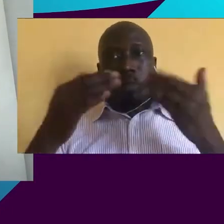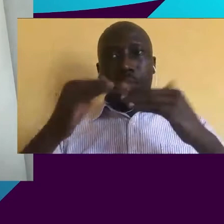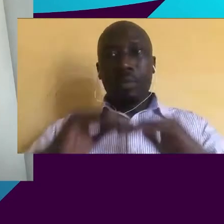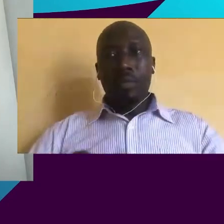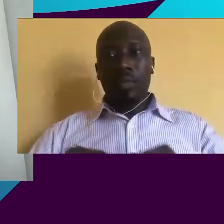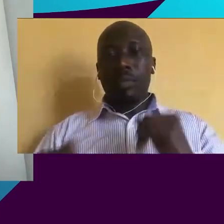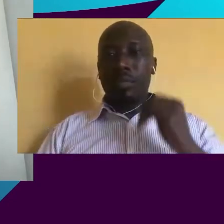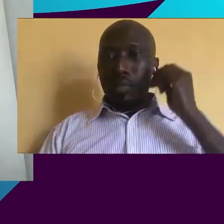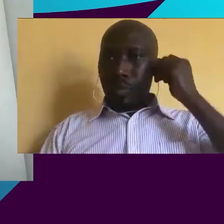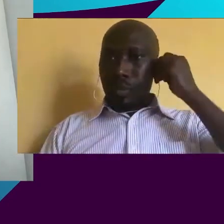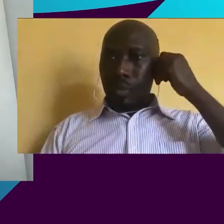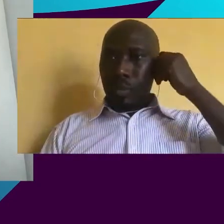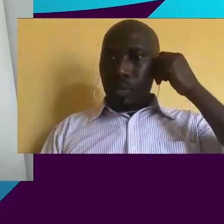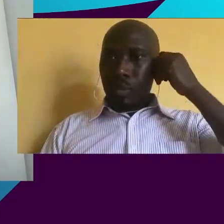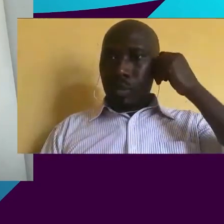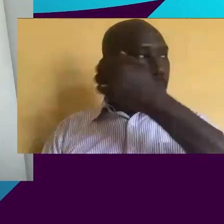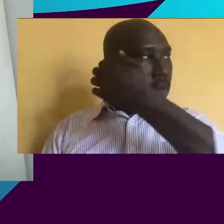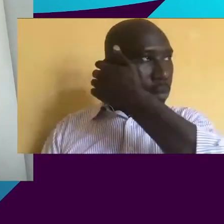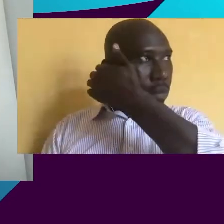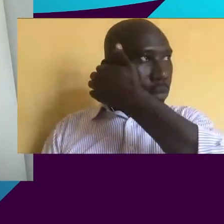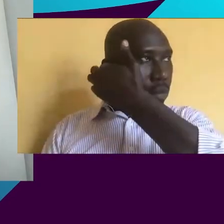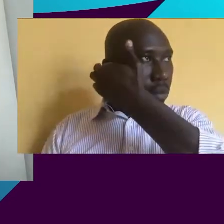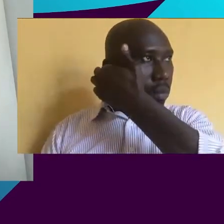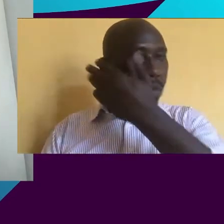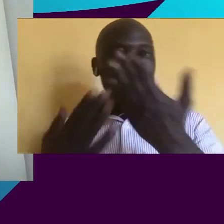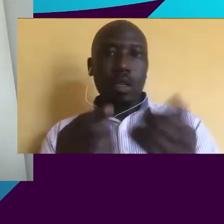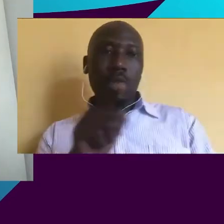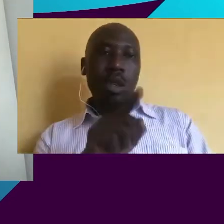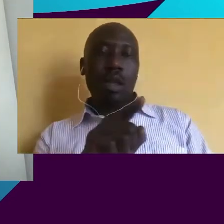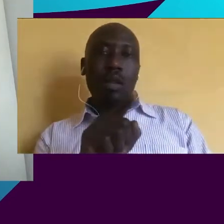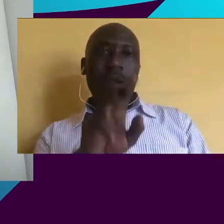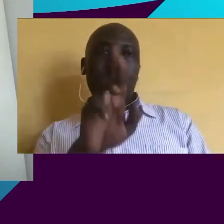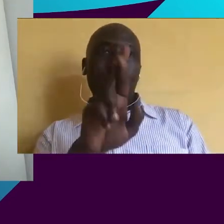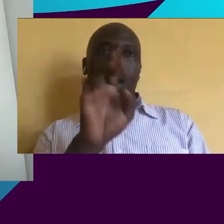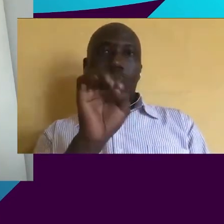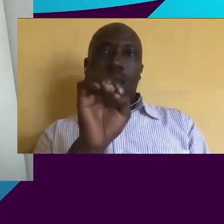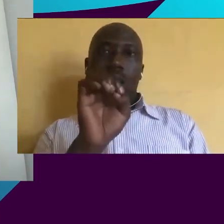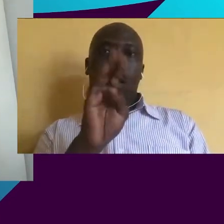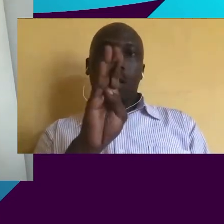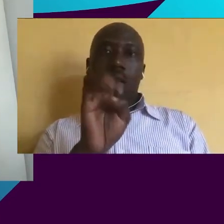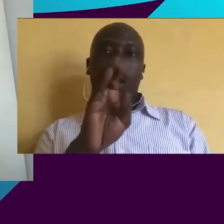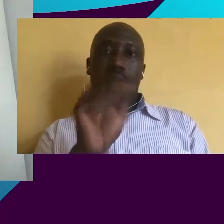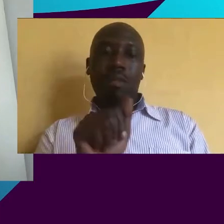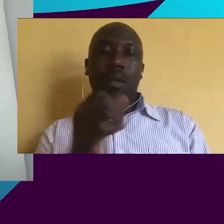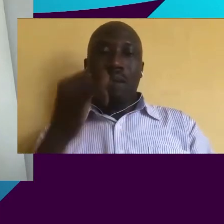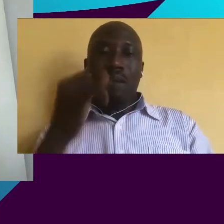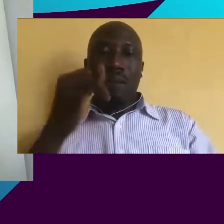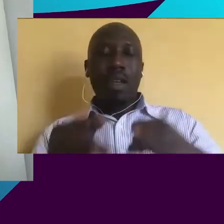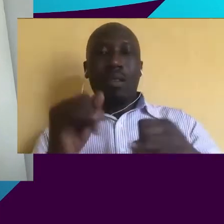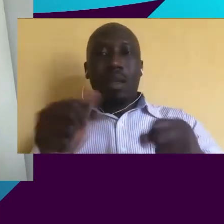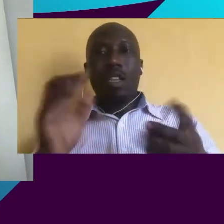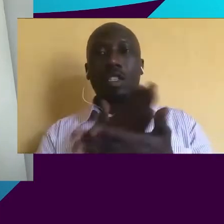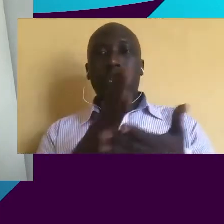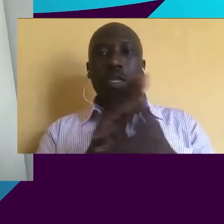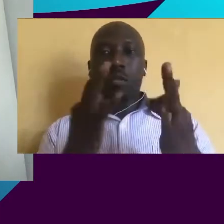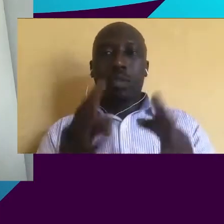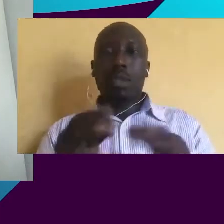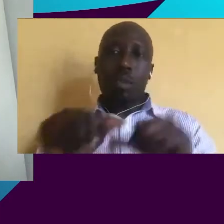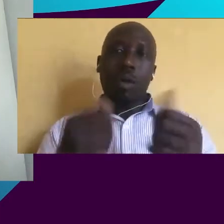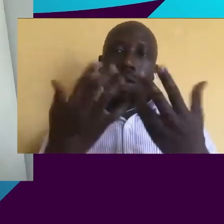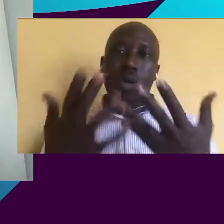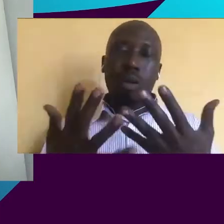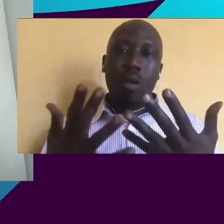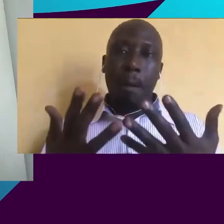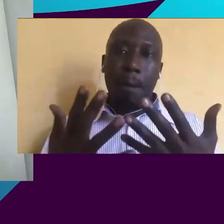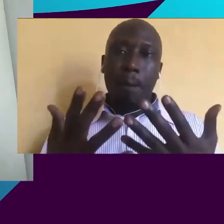Sure. Rebecca, maybe finally you could share something to do with the doctors and